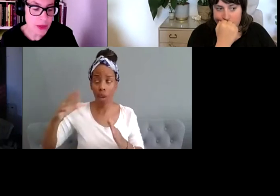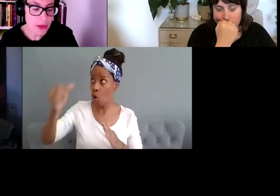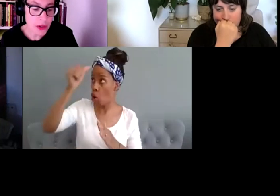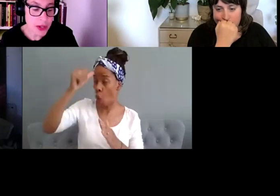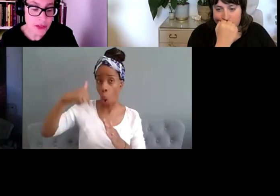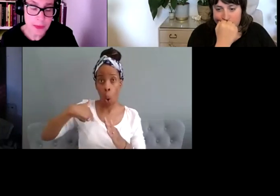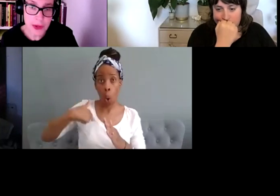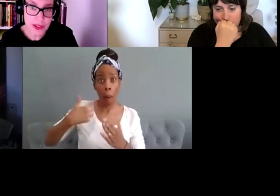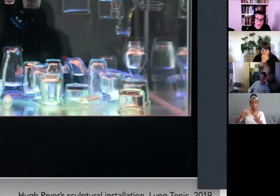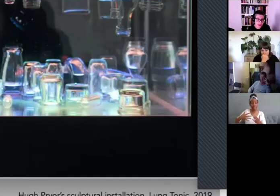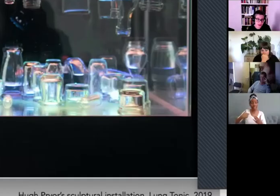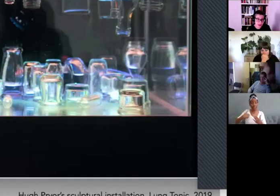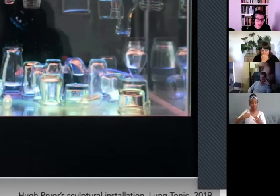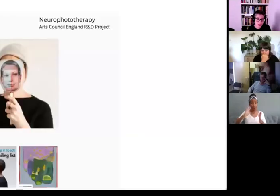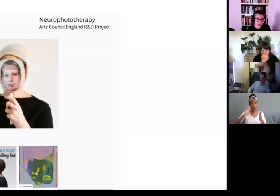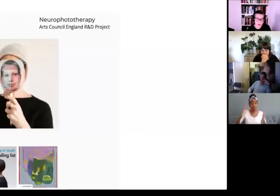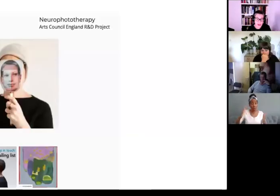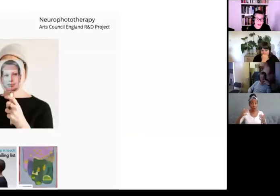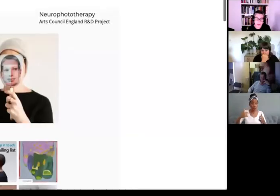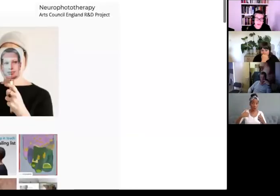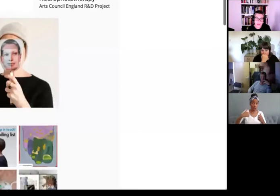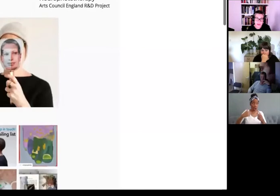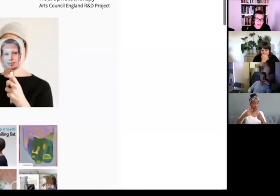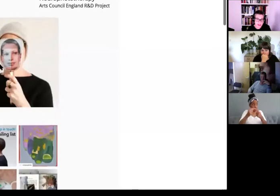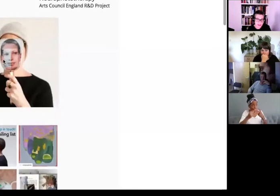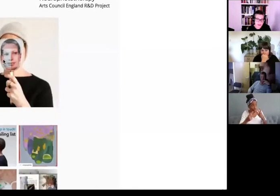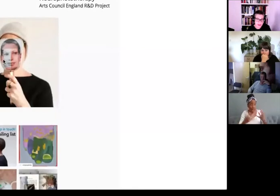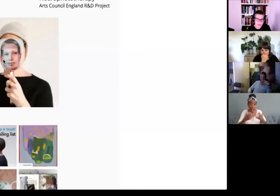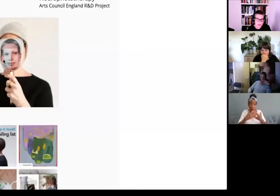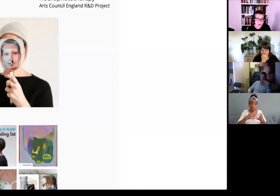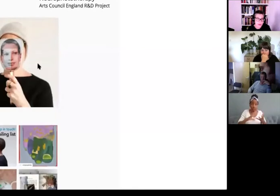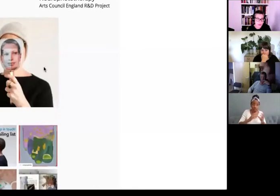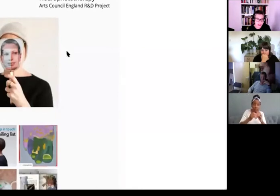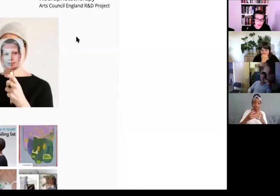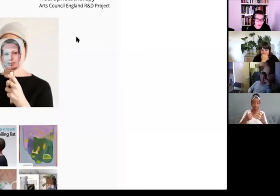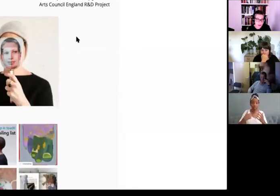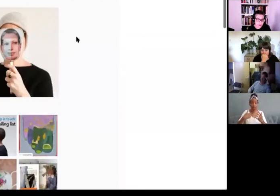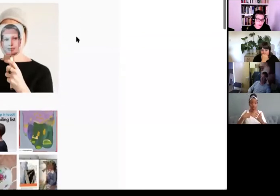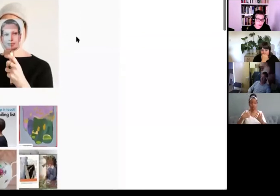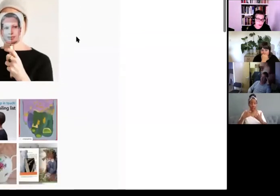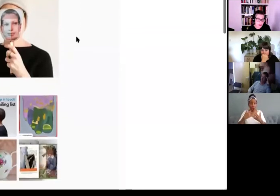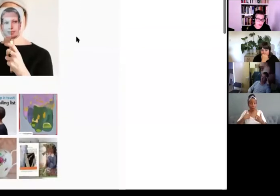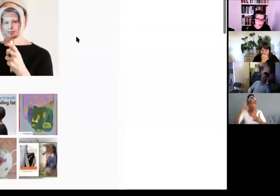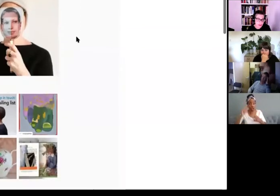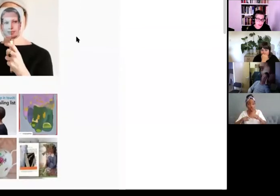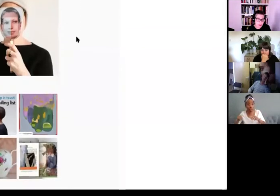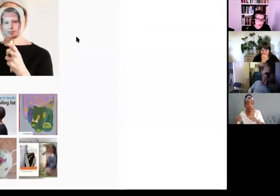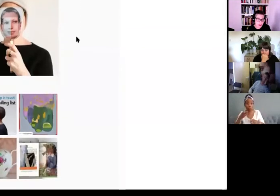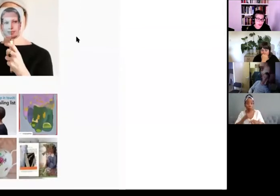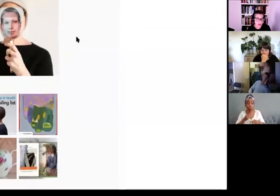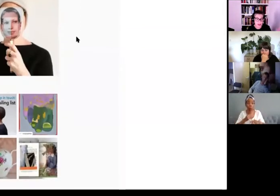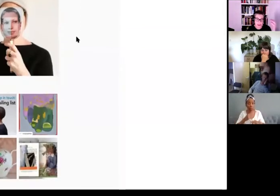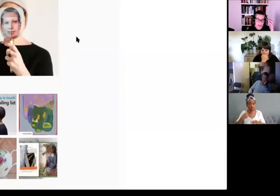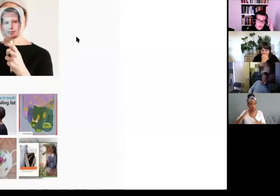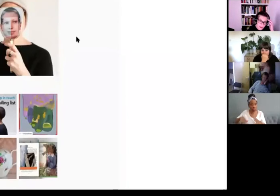of the creative process and creating opportunities for genuine neurodiverse collaboration